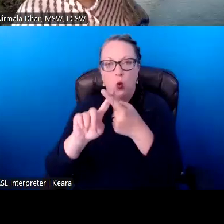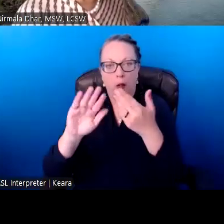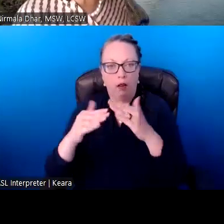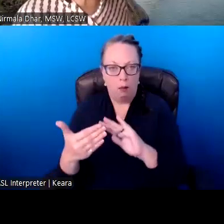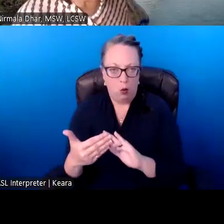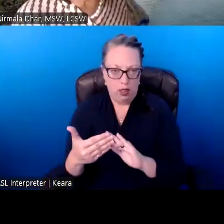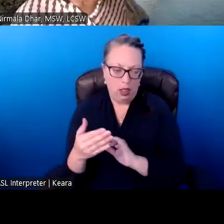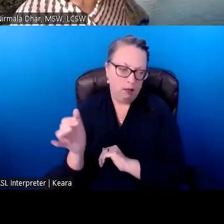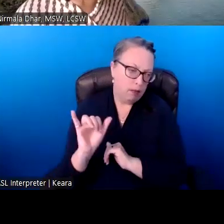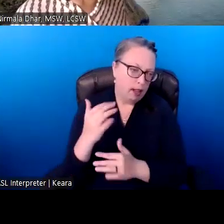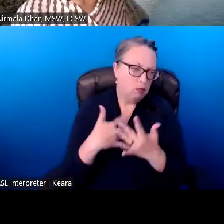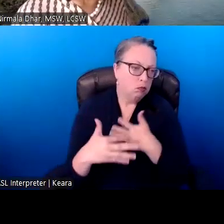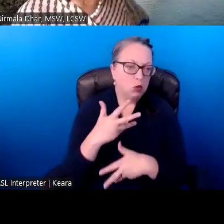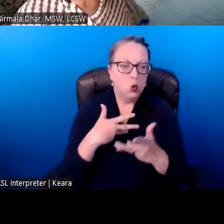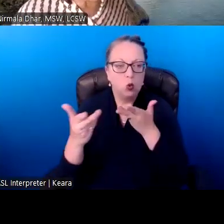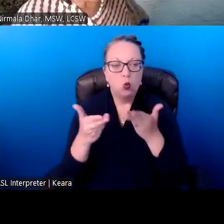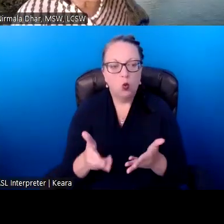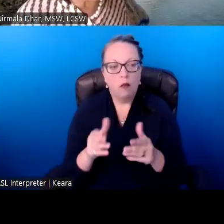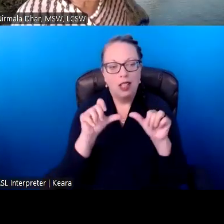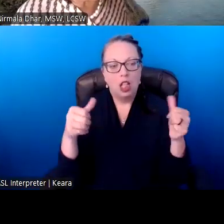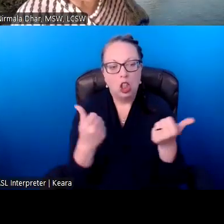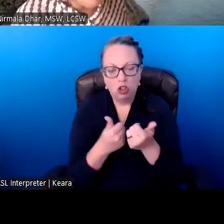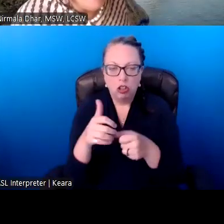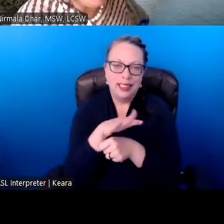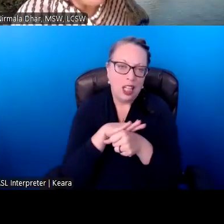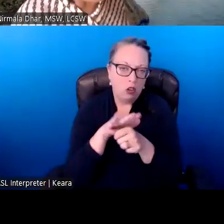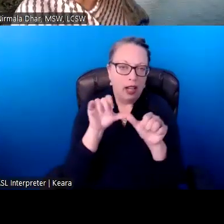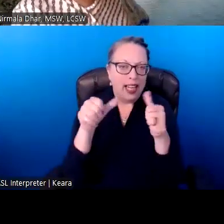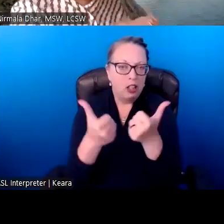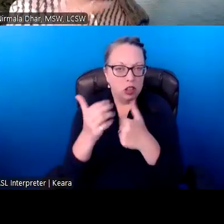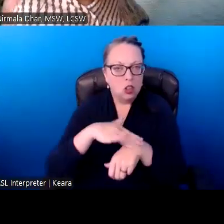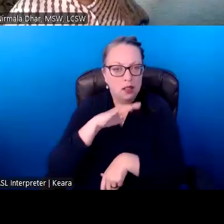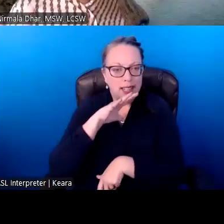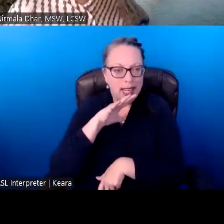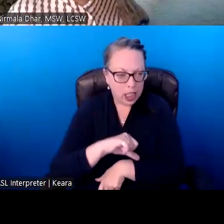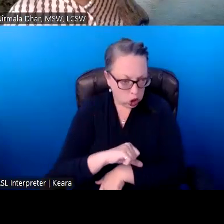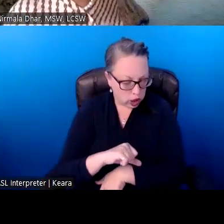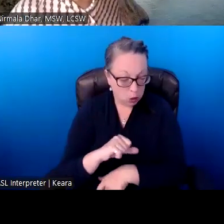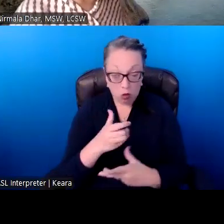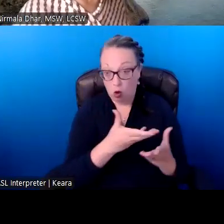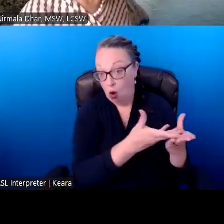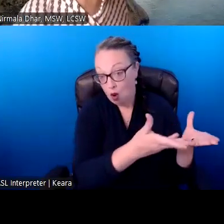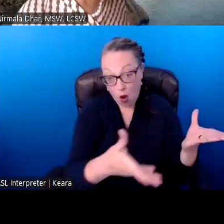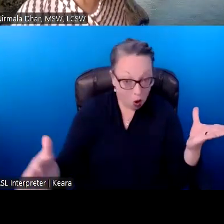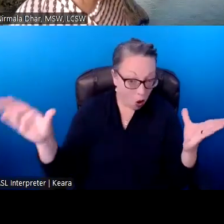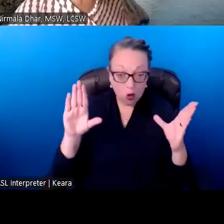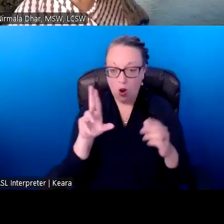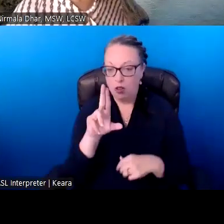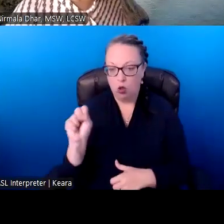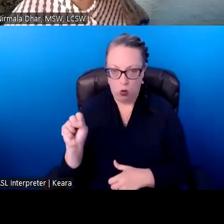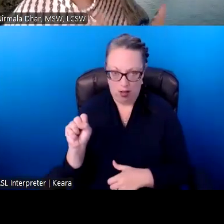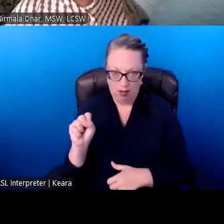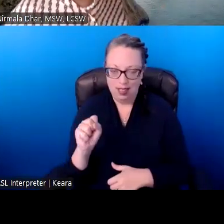social service agencies, area agencies on aging, which are all across the United States.